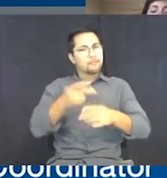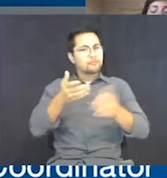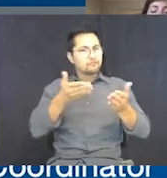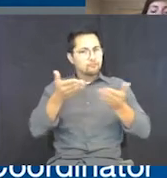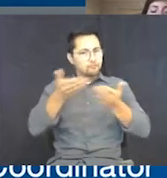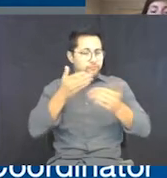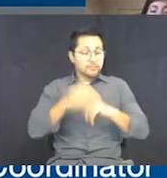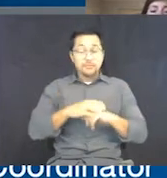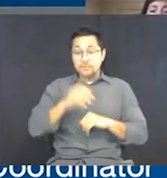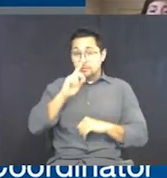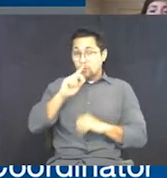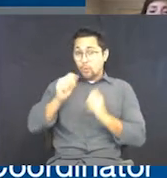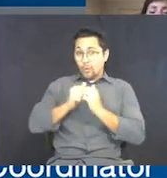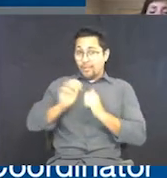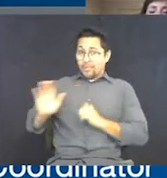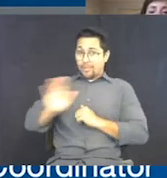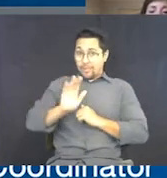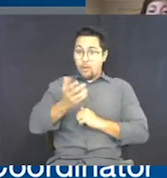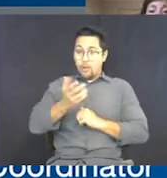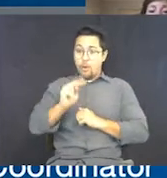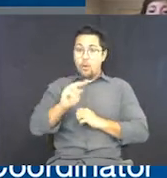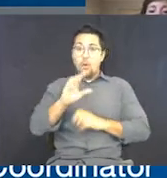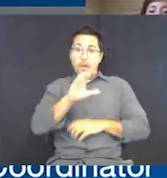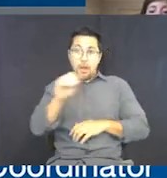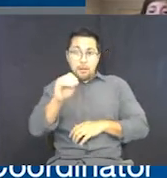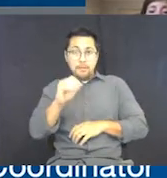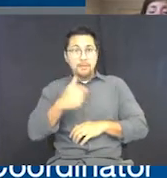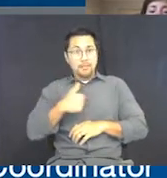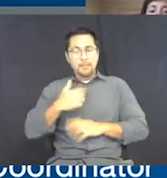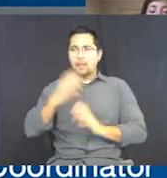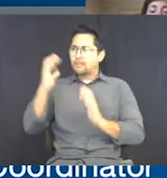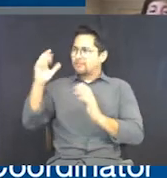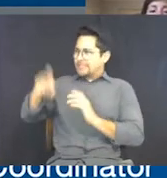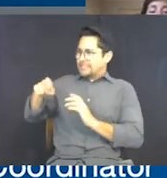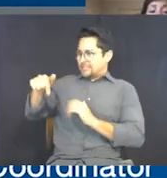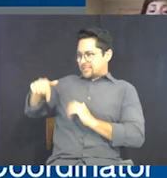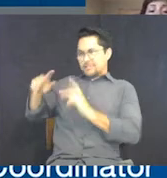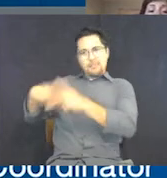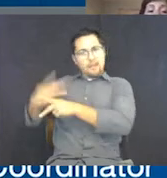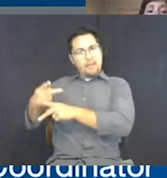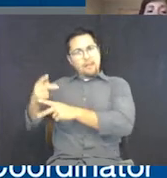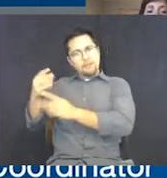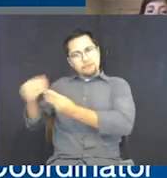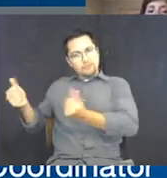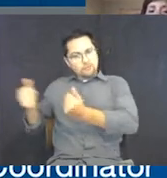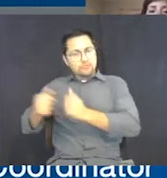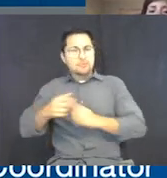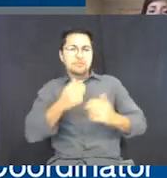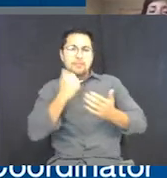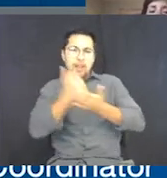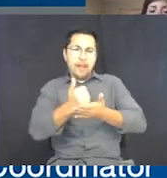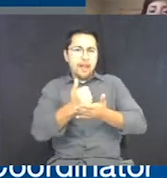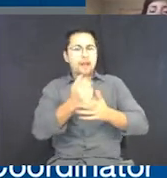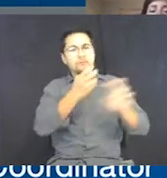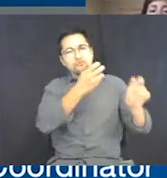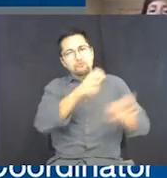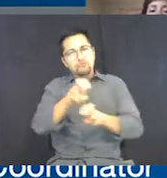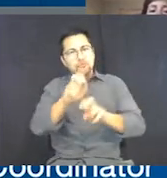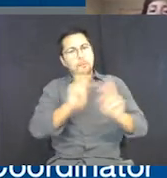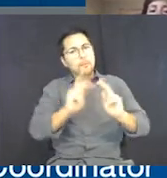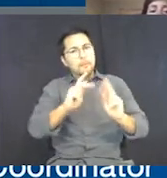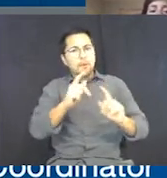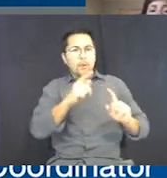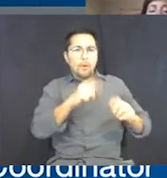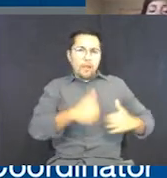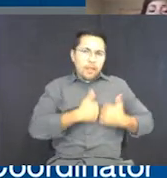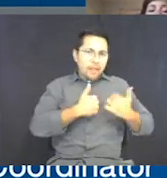was actually within their own company where they were in search of such a solution at the time to transition individuals that